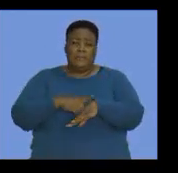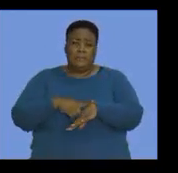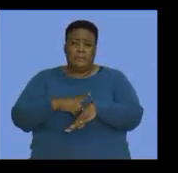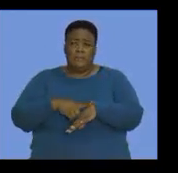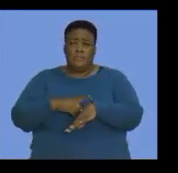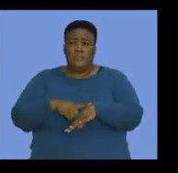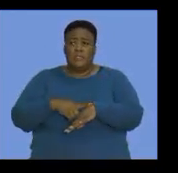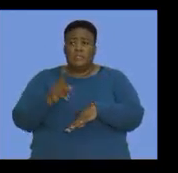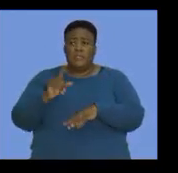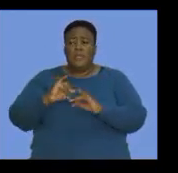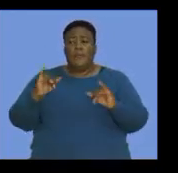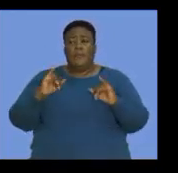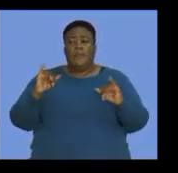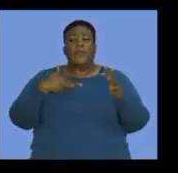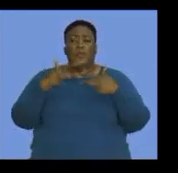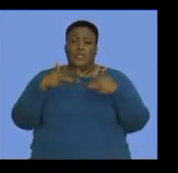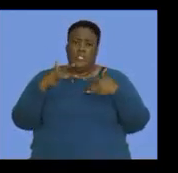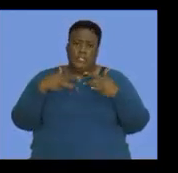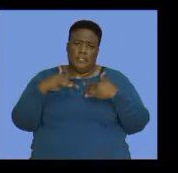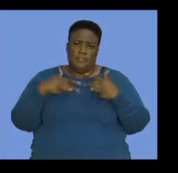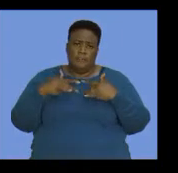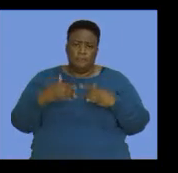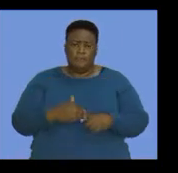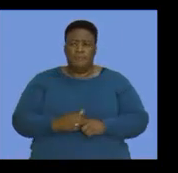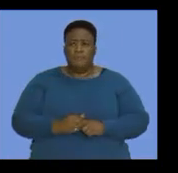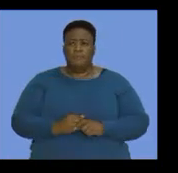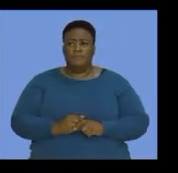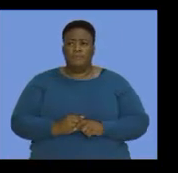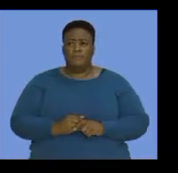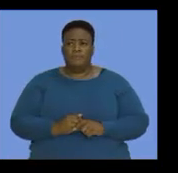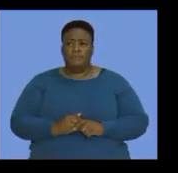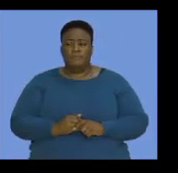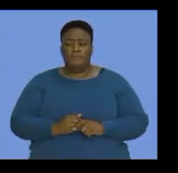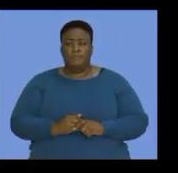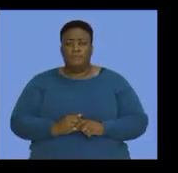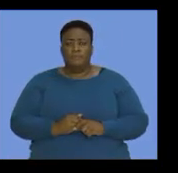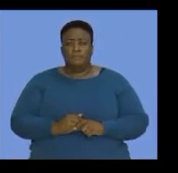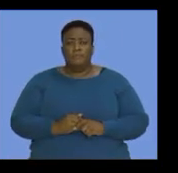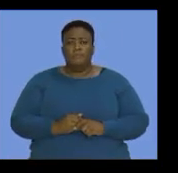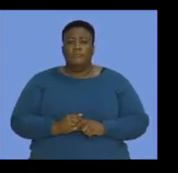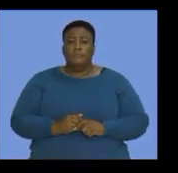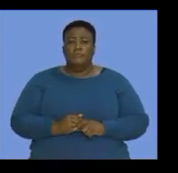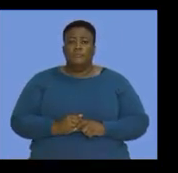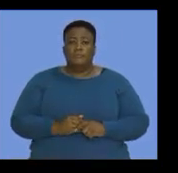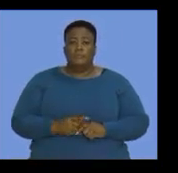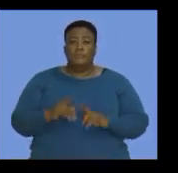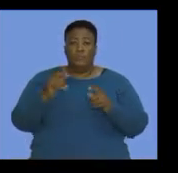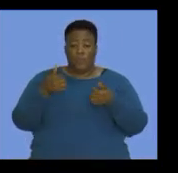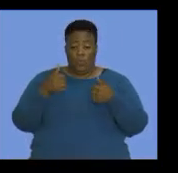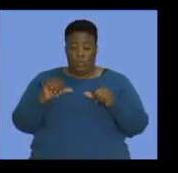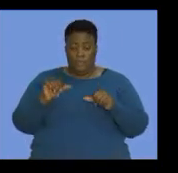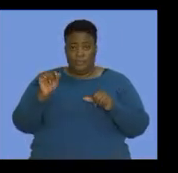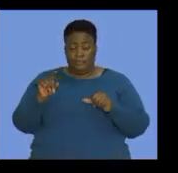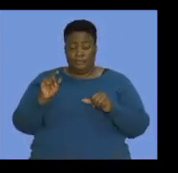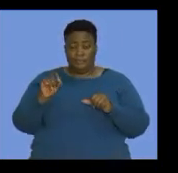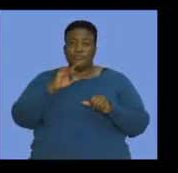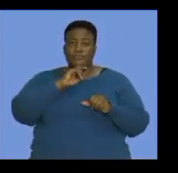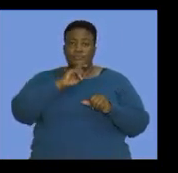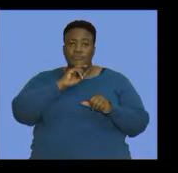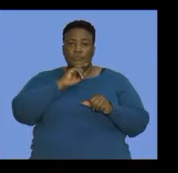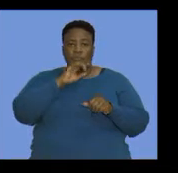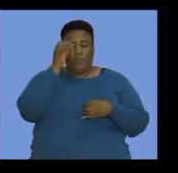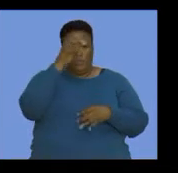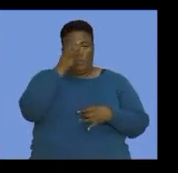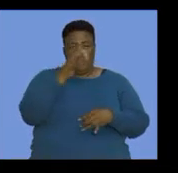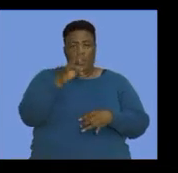times, and hence that's a significant concern in that number. The next question: